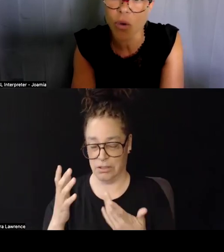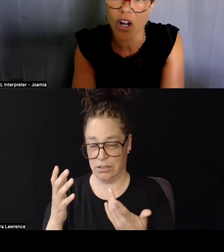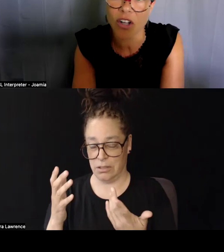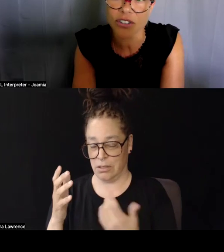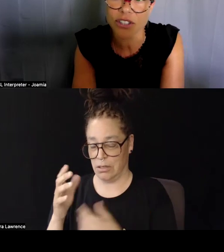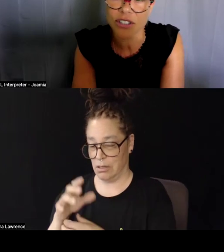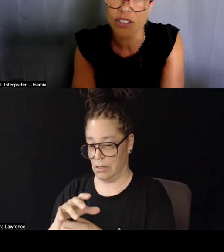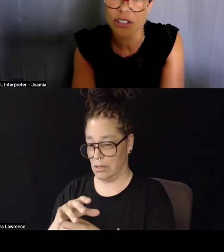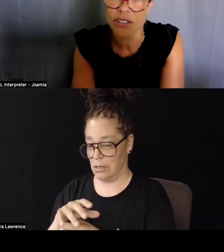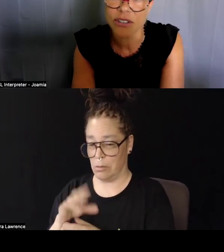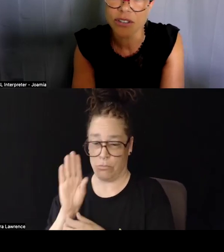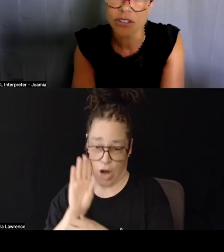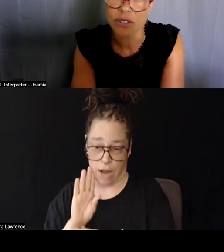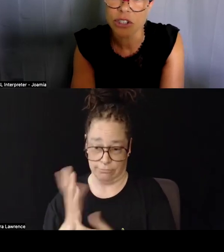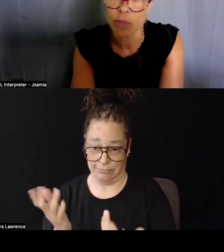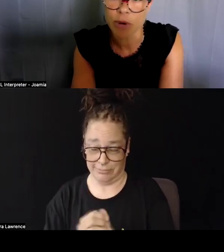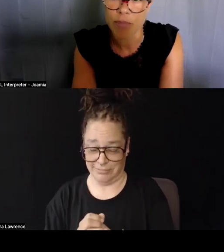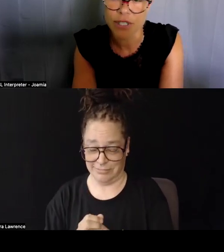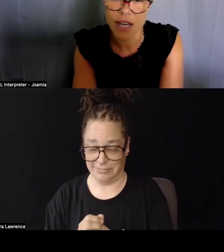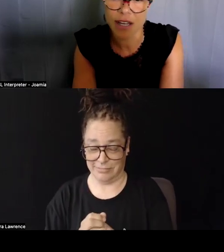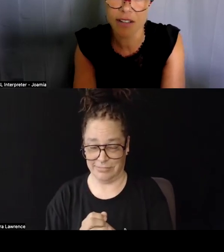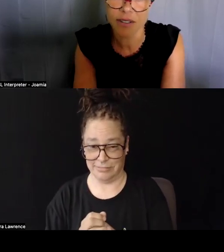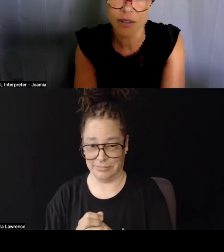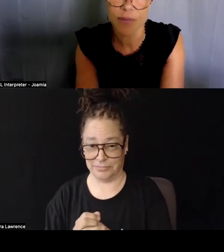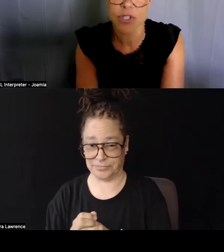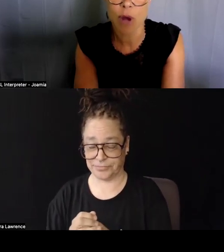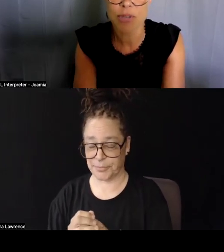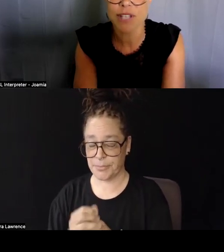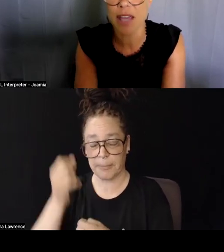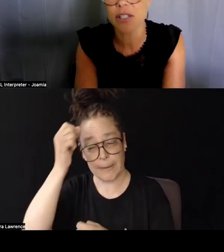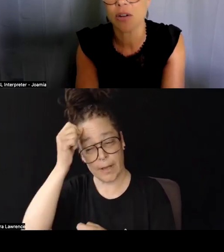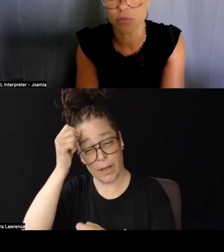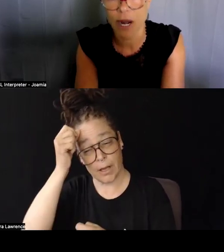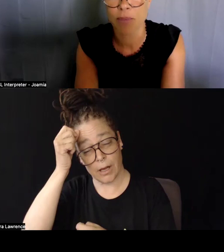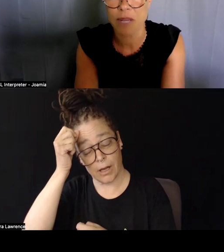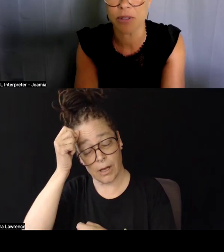on your walls to be represented, to